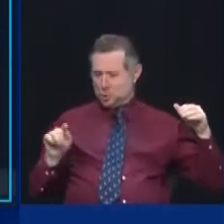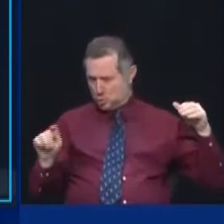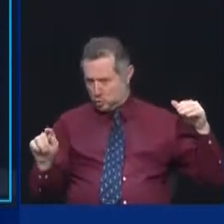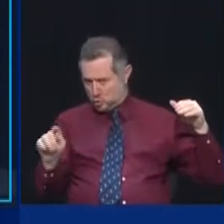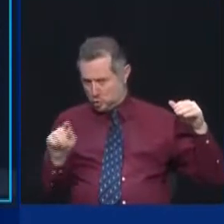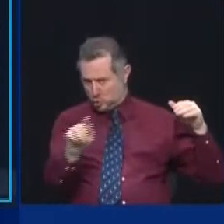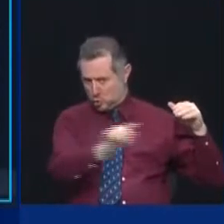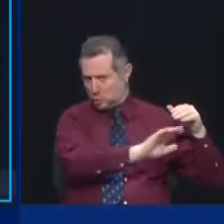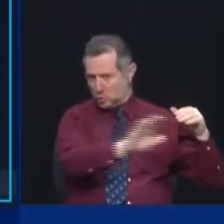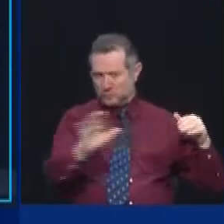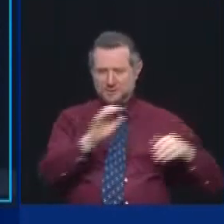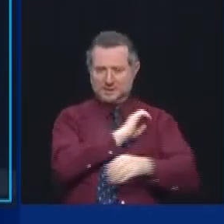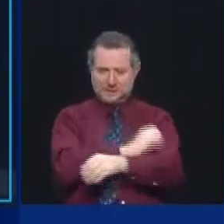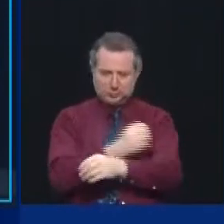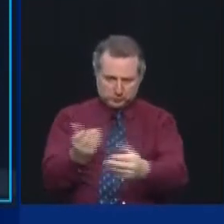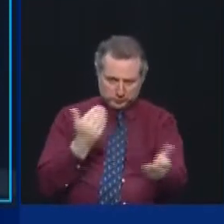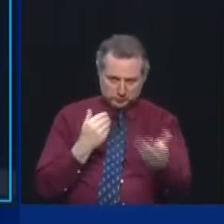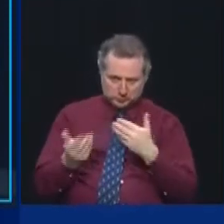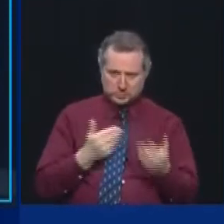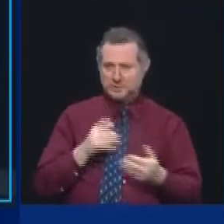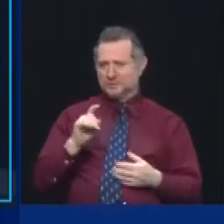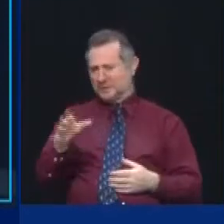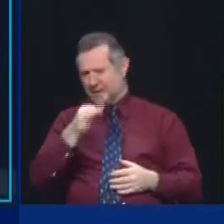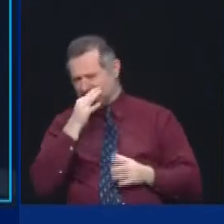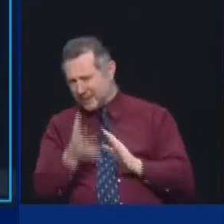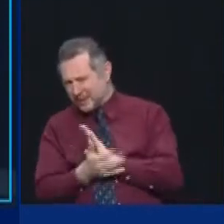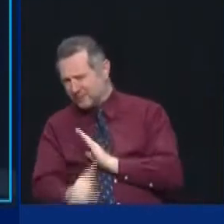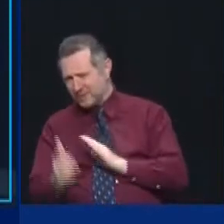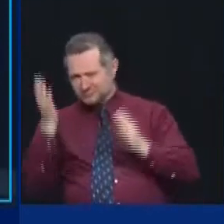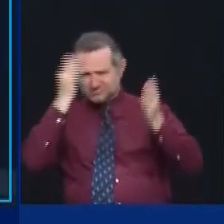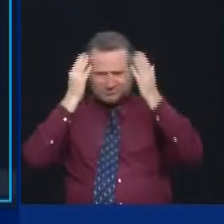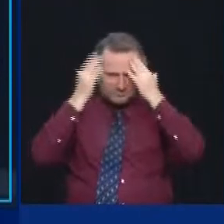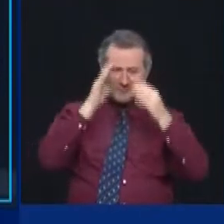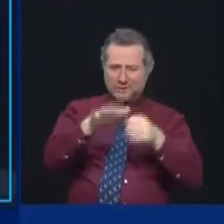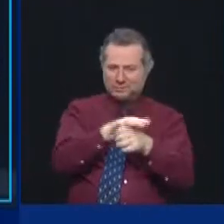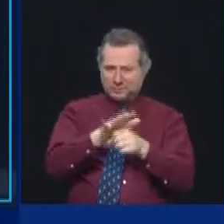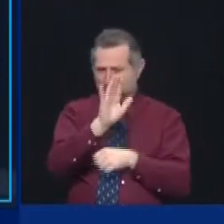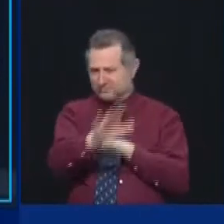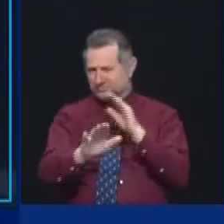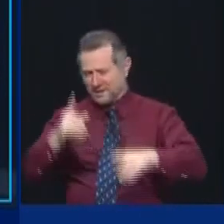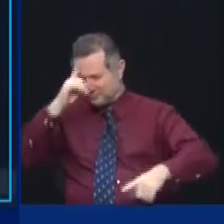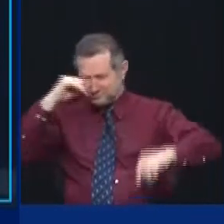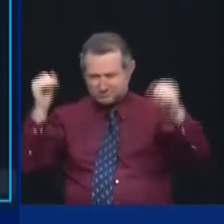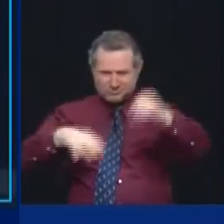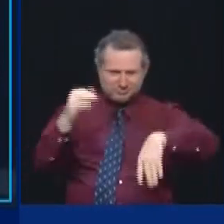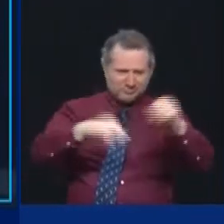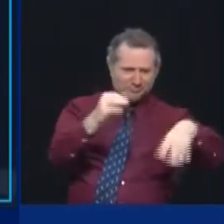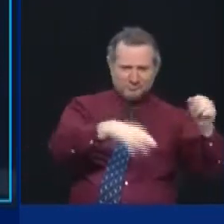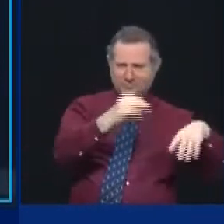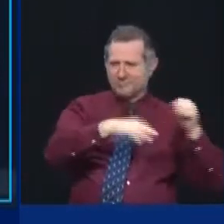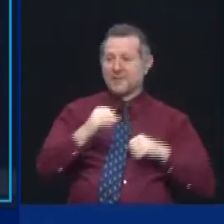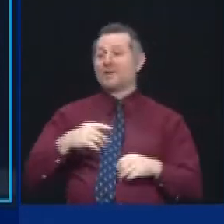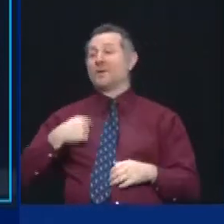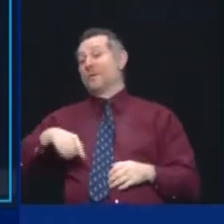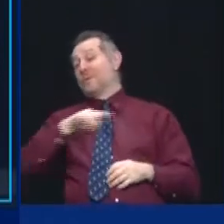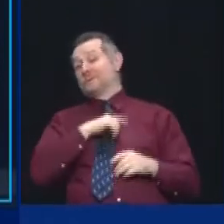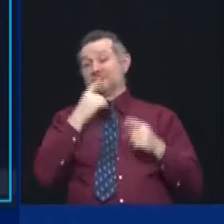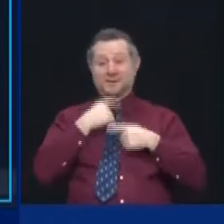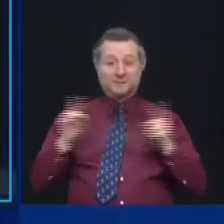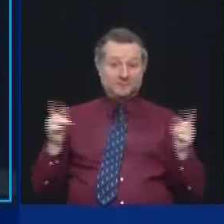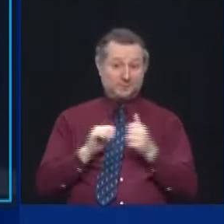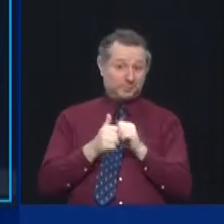do you think it's like? What happens to New York post-COVID? What happens to New York post-COVID is what